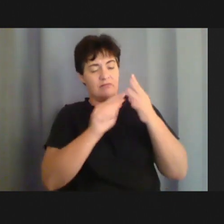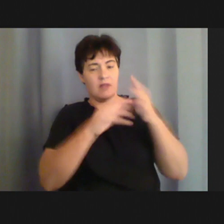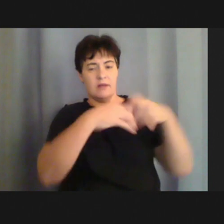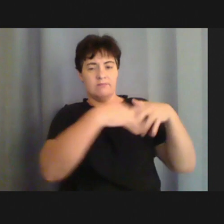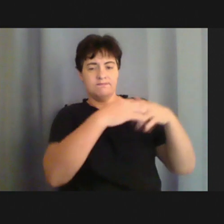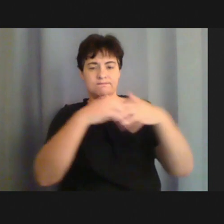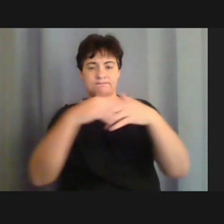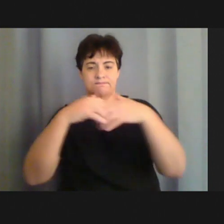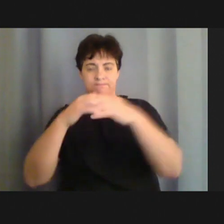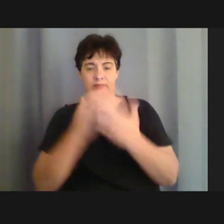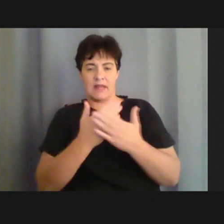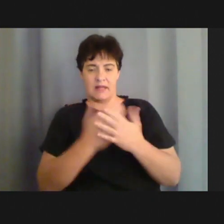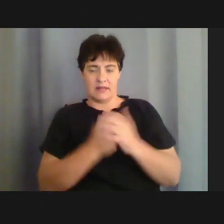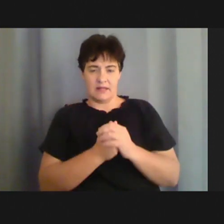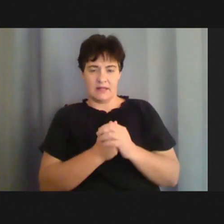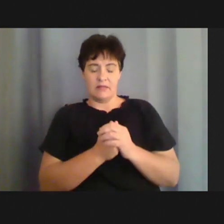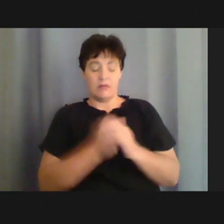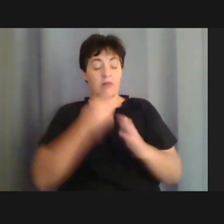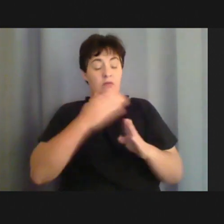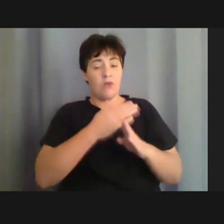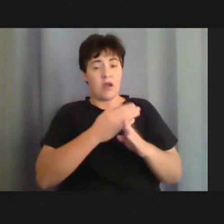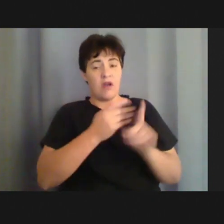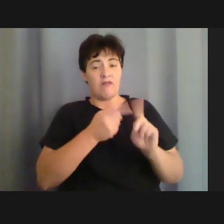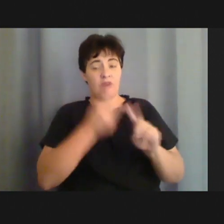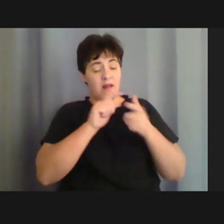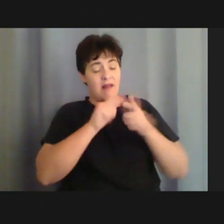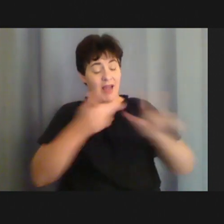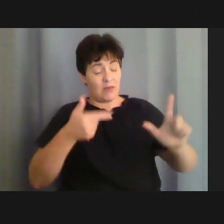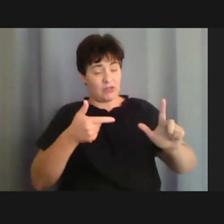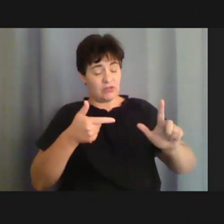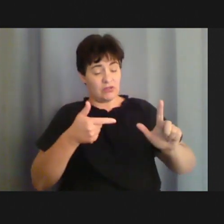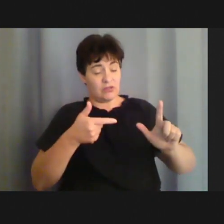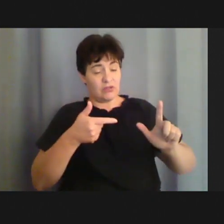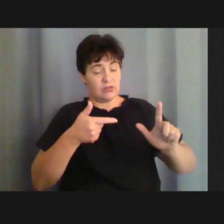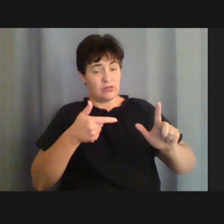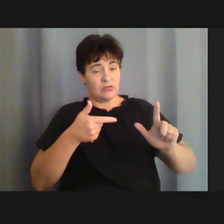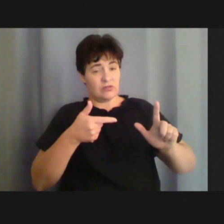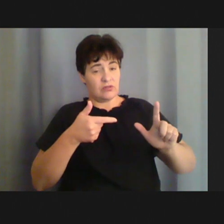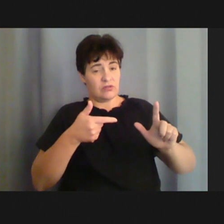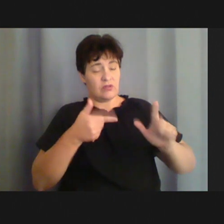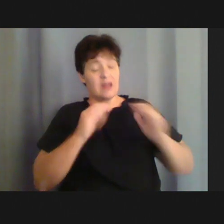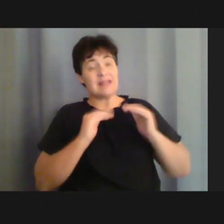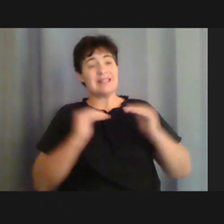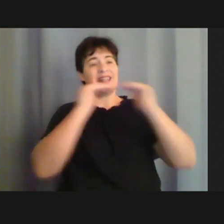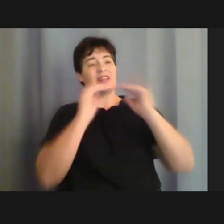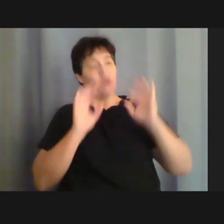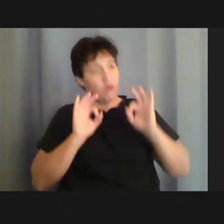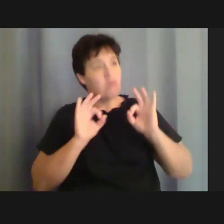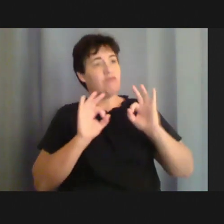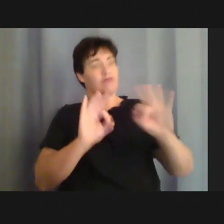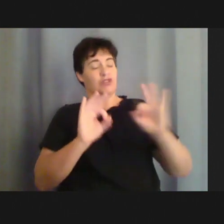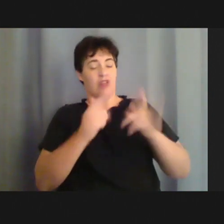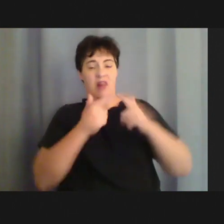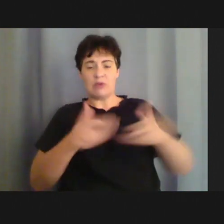because working or operating from a language that does not have a status of an official